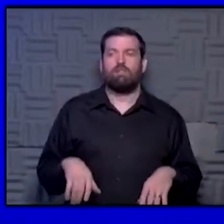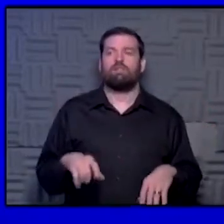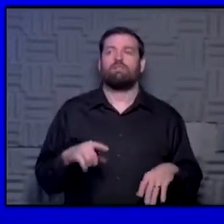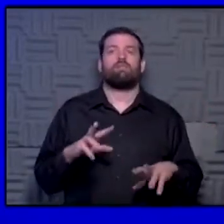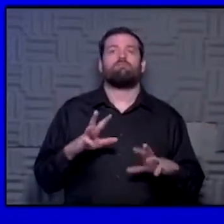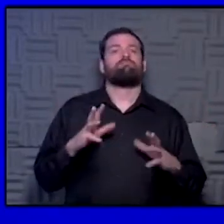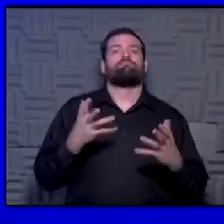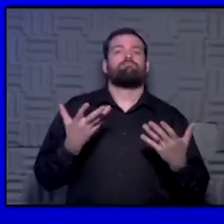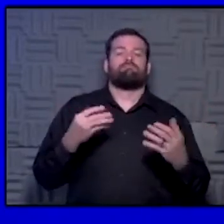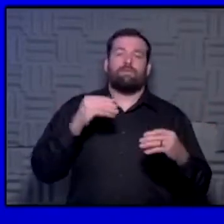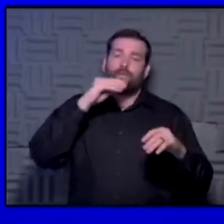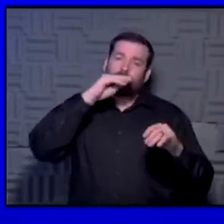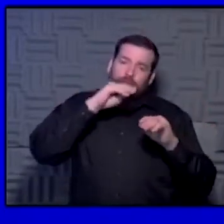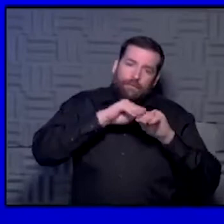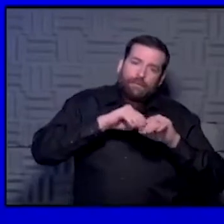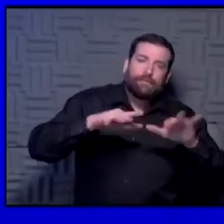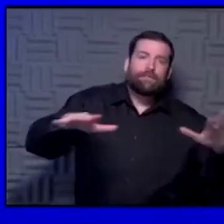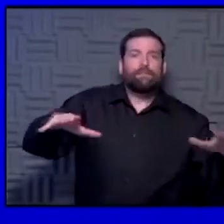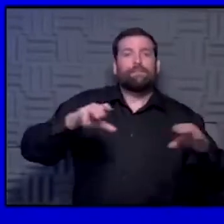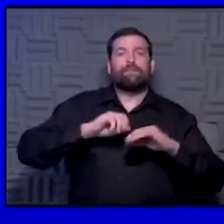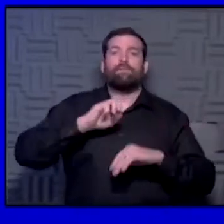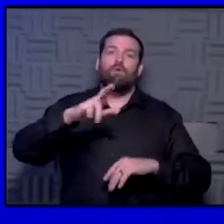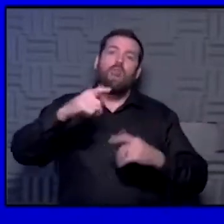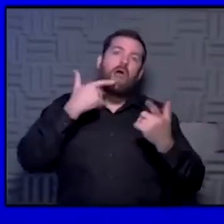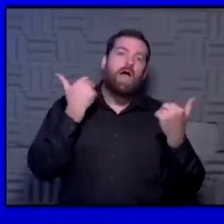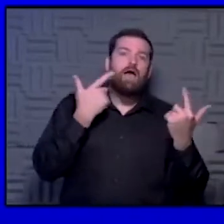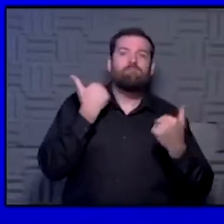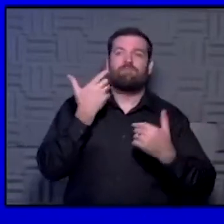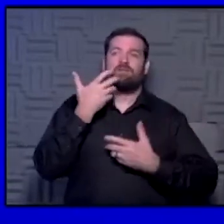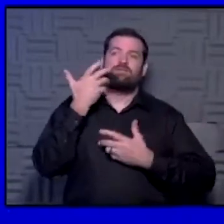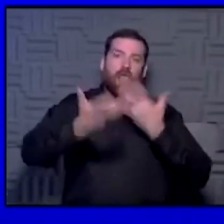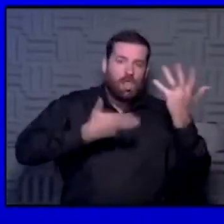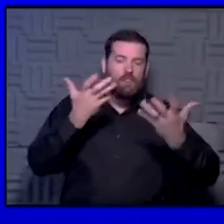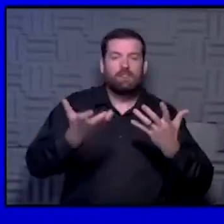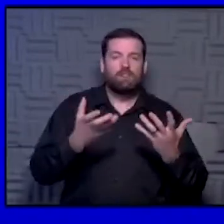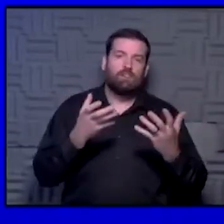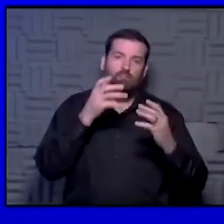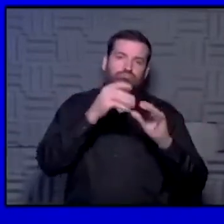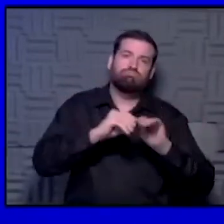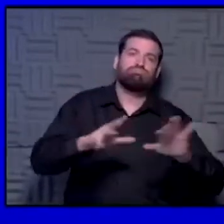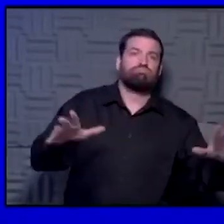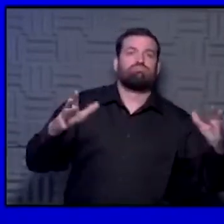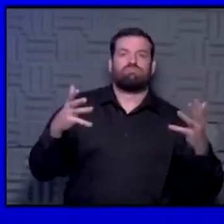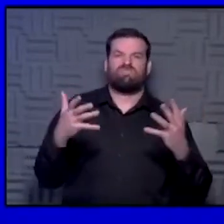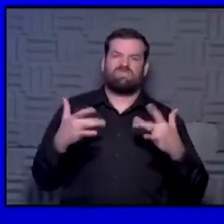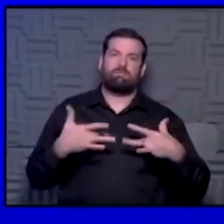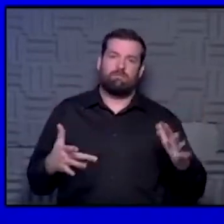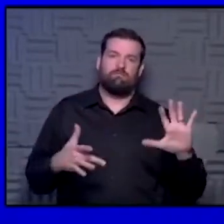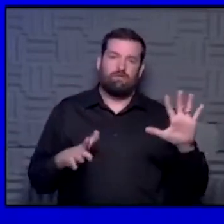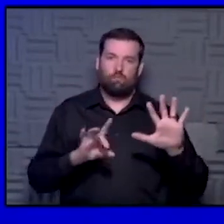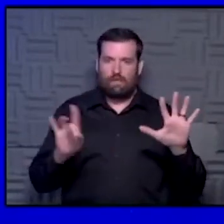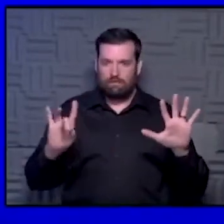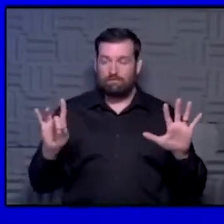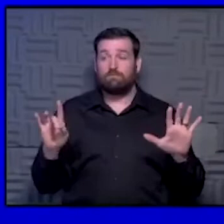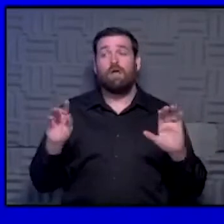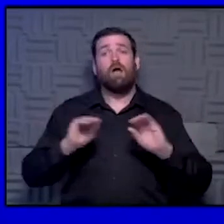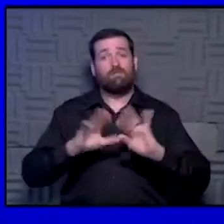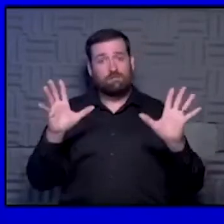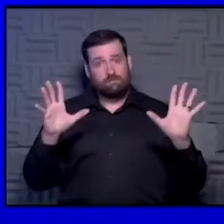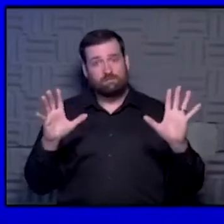breathe out, or if you're laughing or yelling, will express on a normal level. Obviously, you can